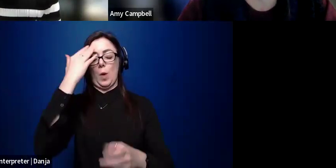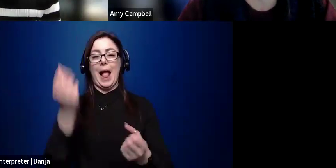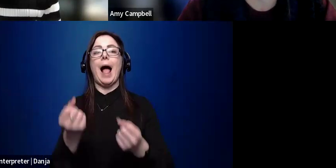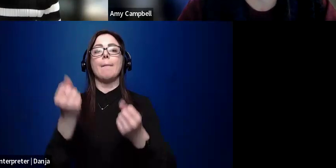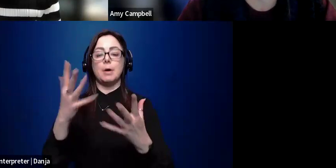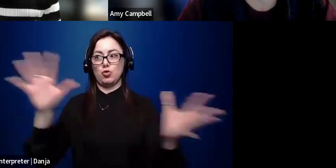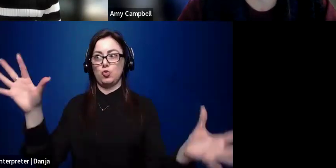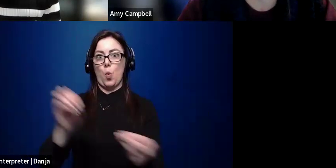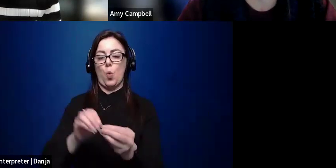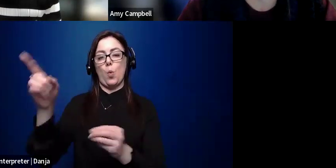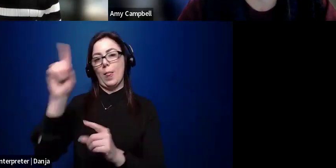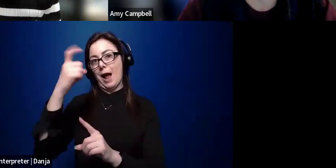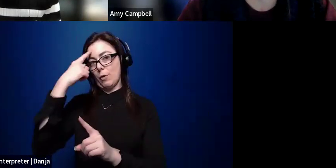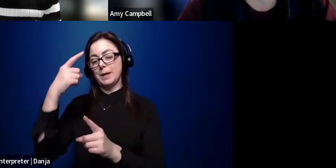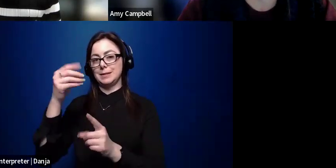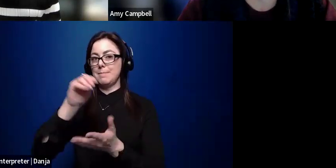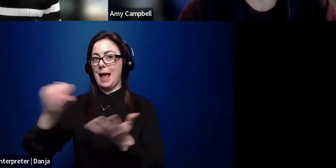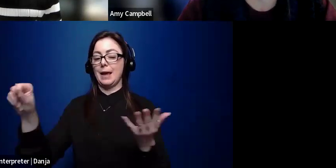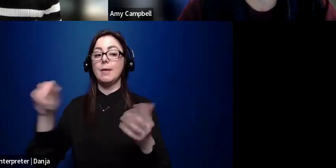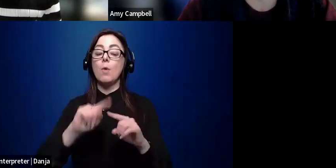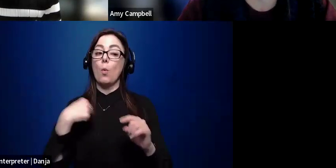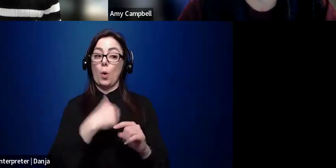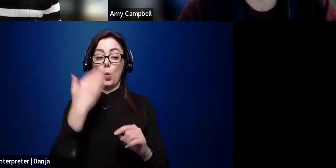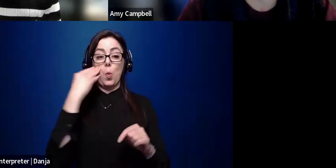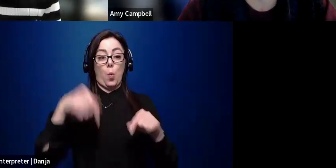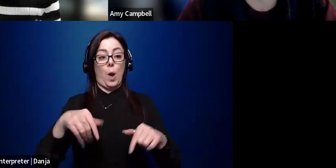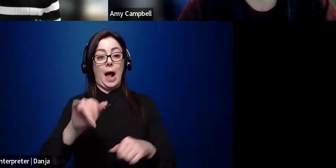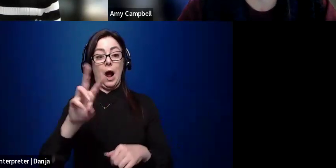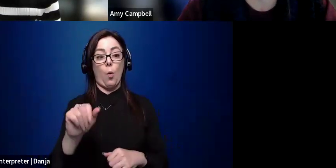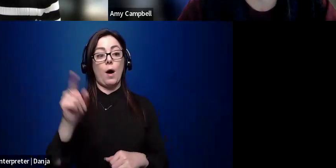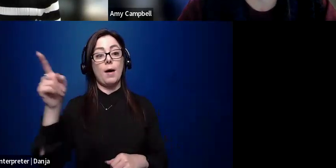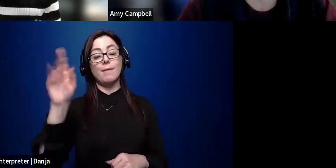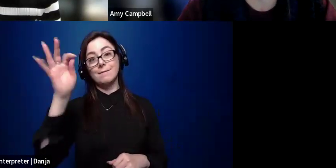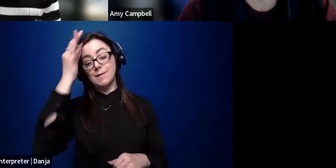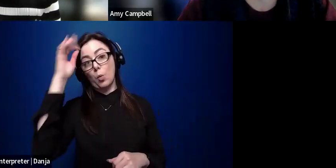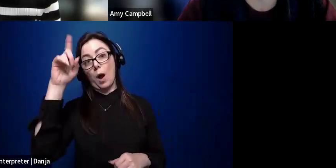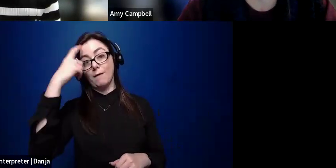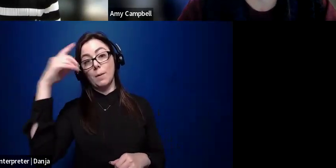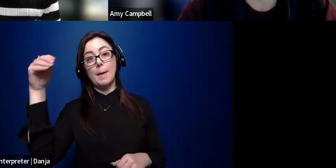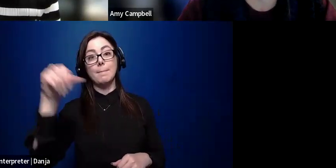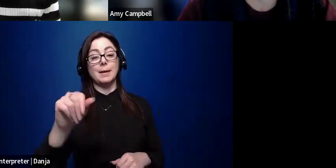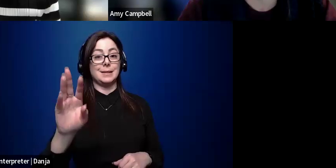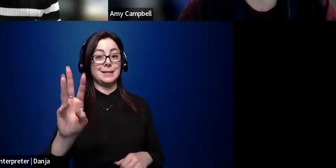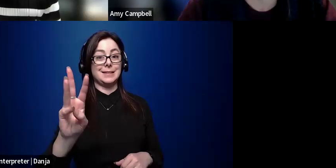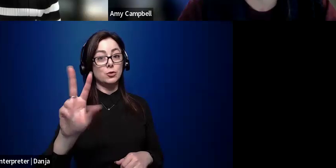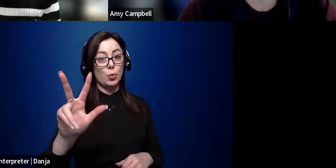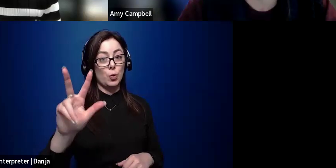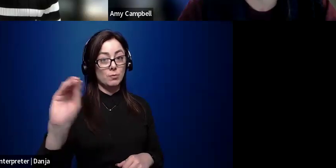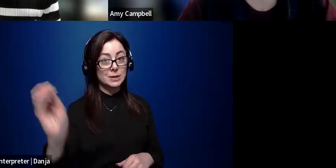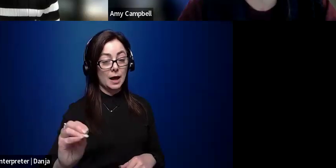we know that the federal government pays 63% of our costs for